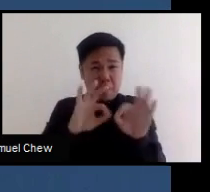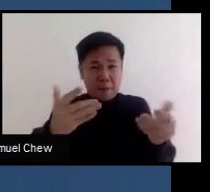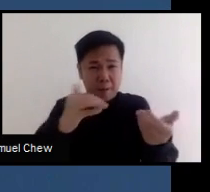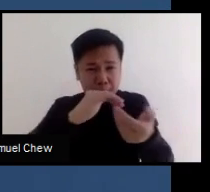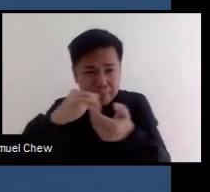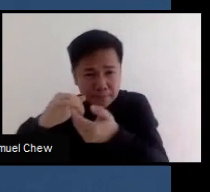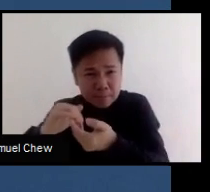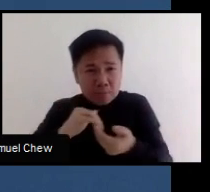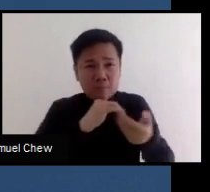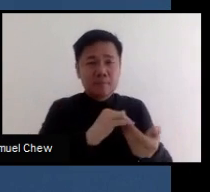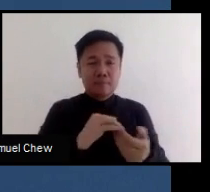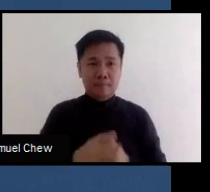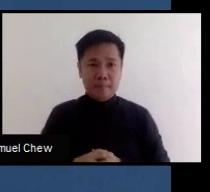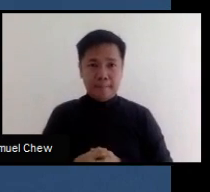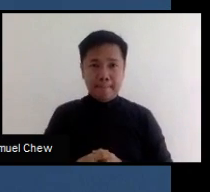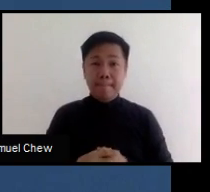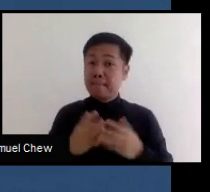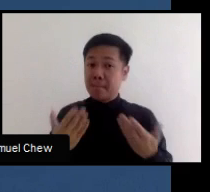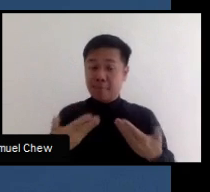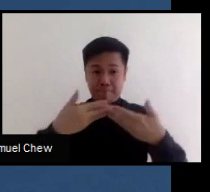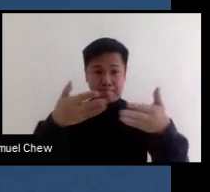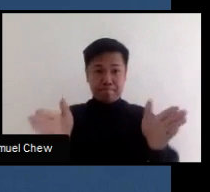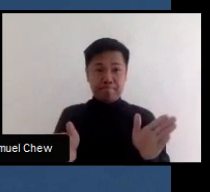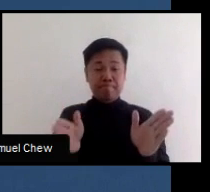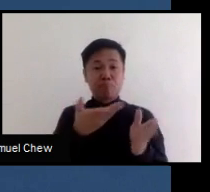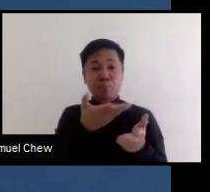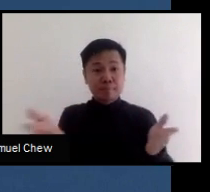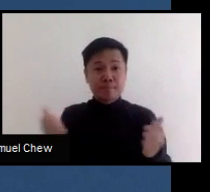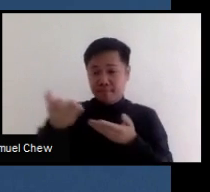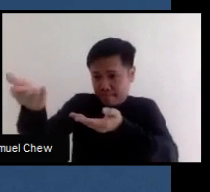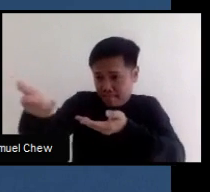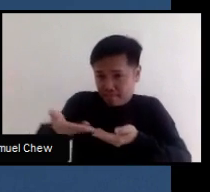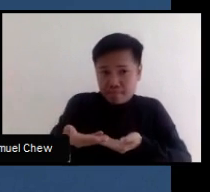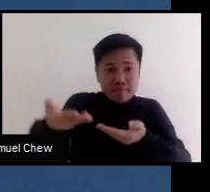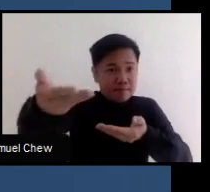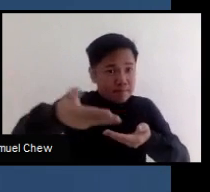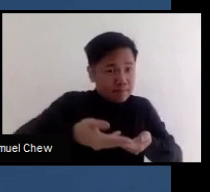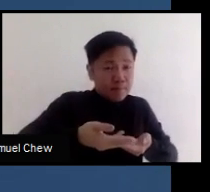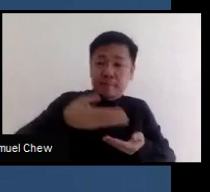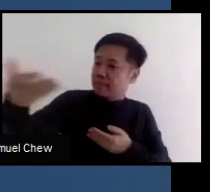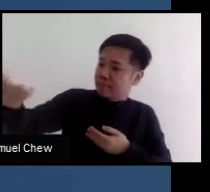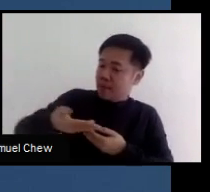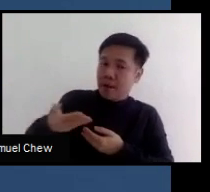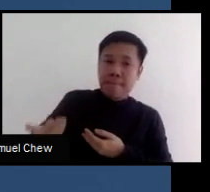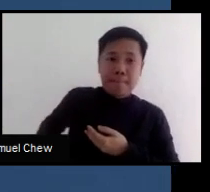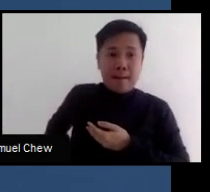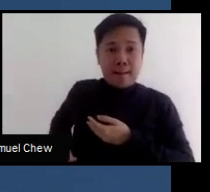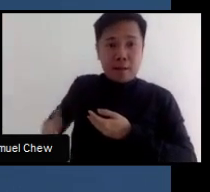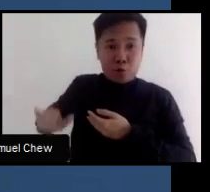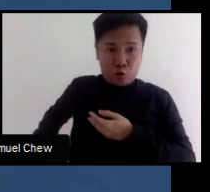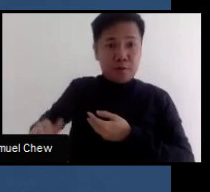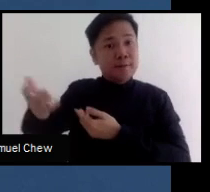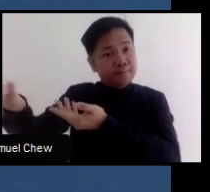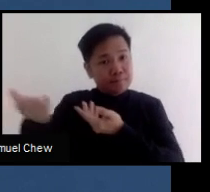May I now open the floor for the distinguished delegate of Bangladesh who is going to join us on the